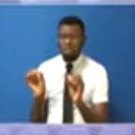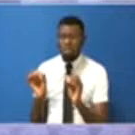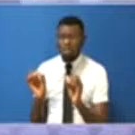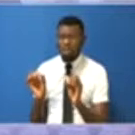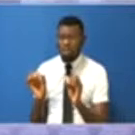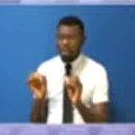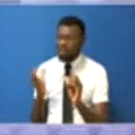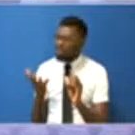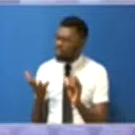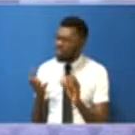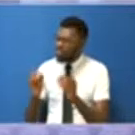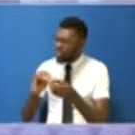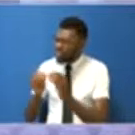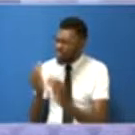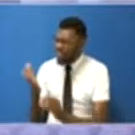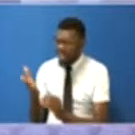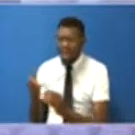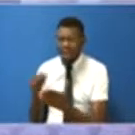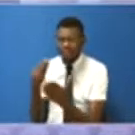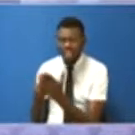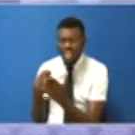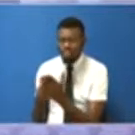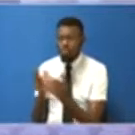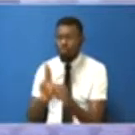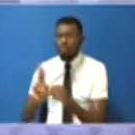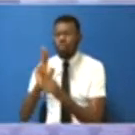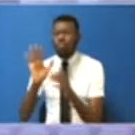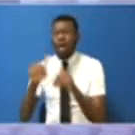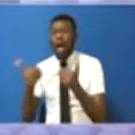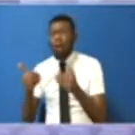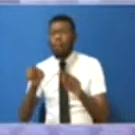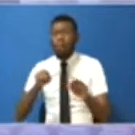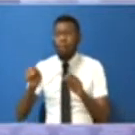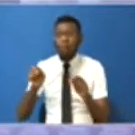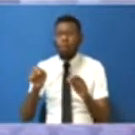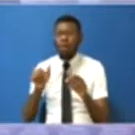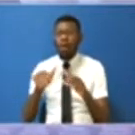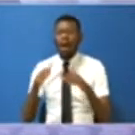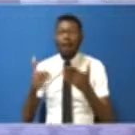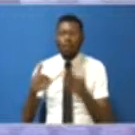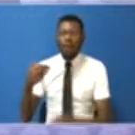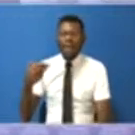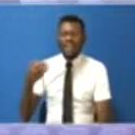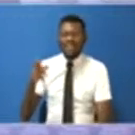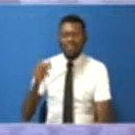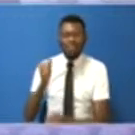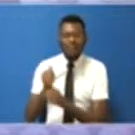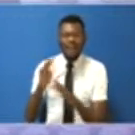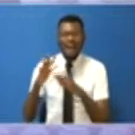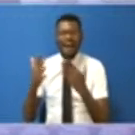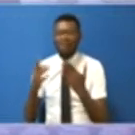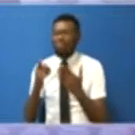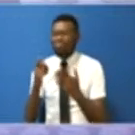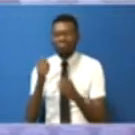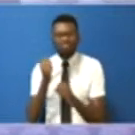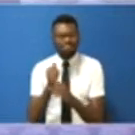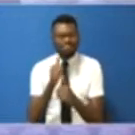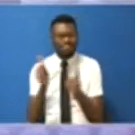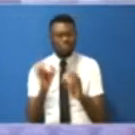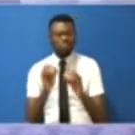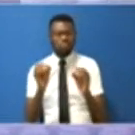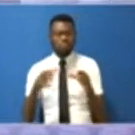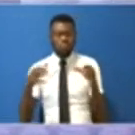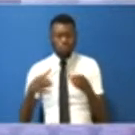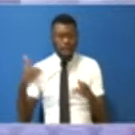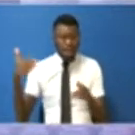fair data of proper financial practices proper hr practices and that is where you see the name of the